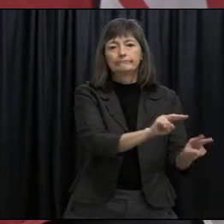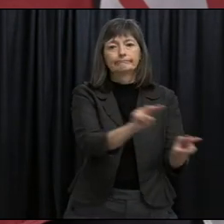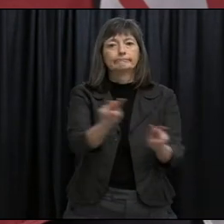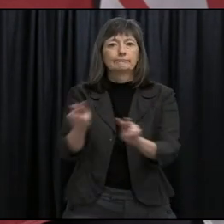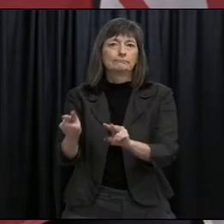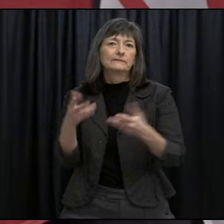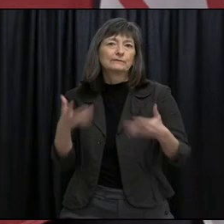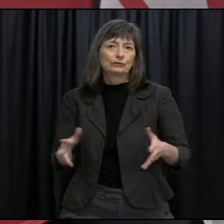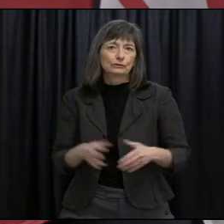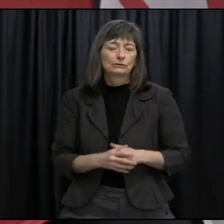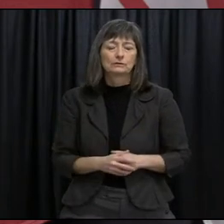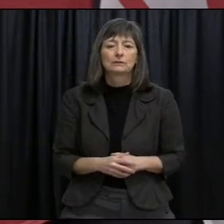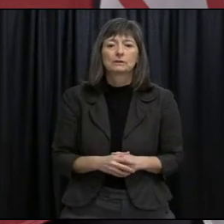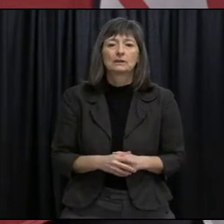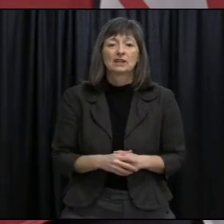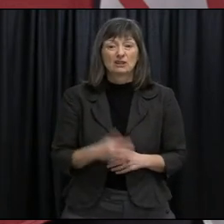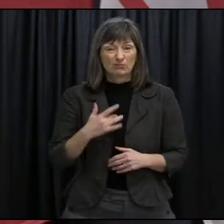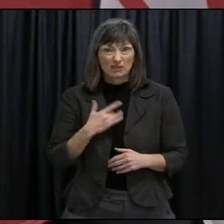be